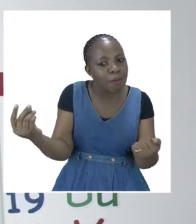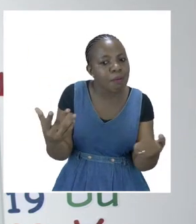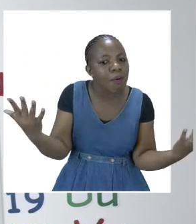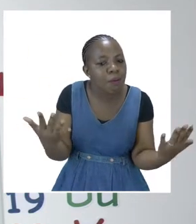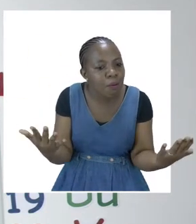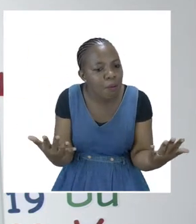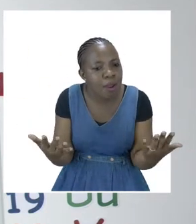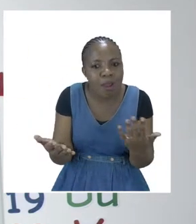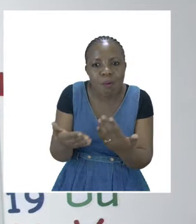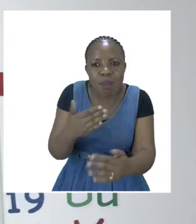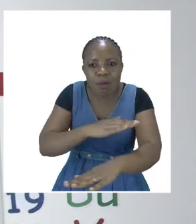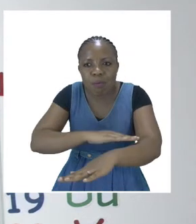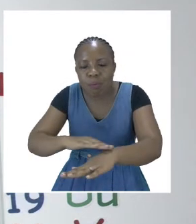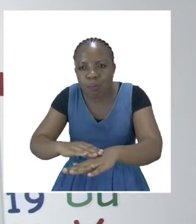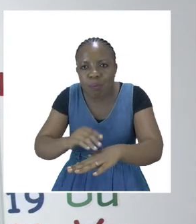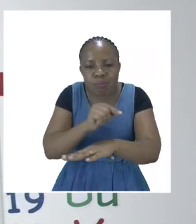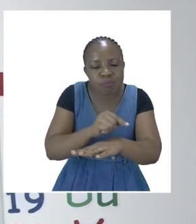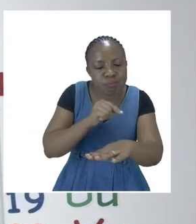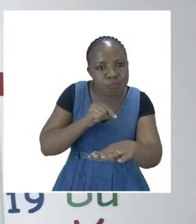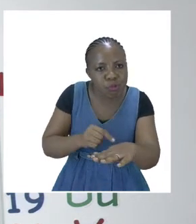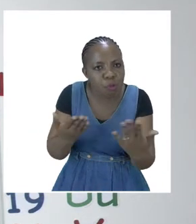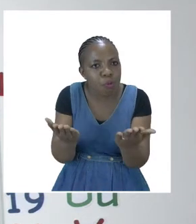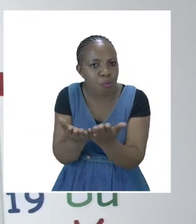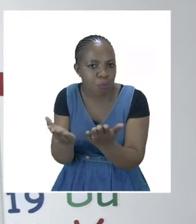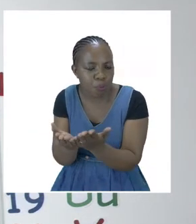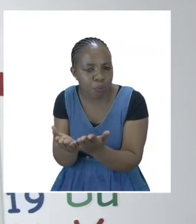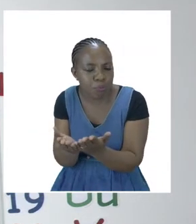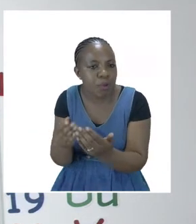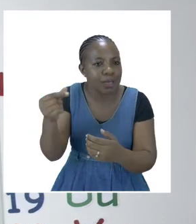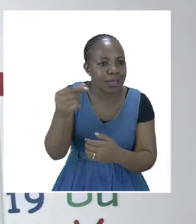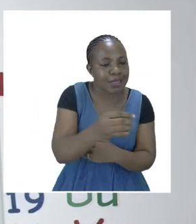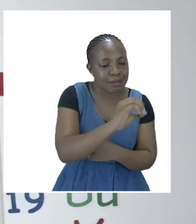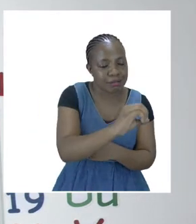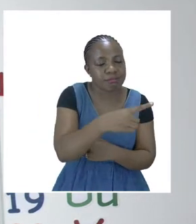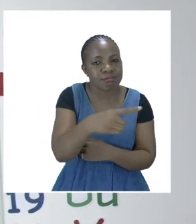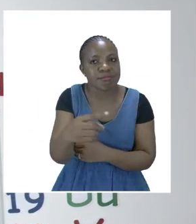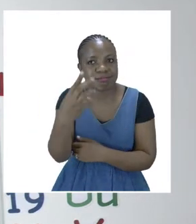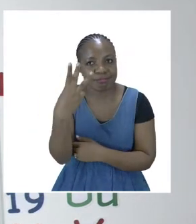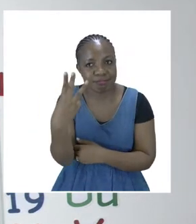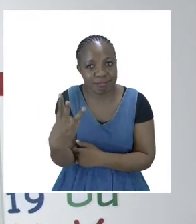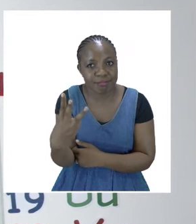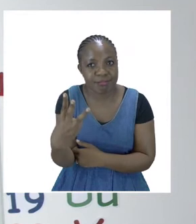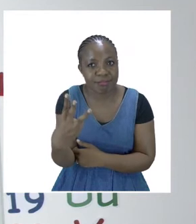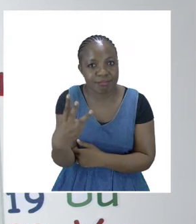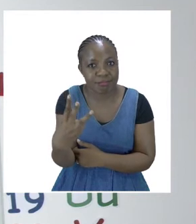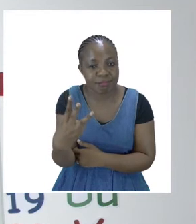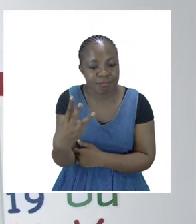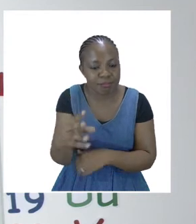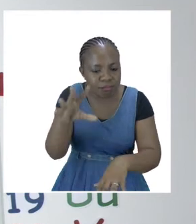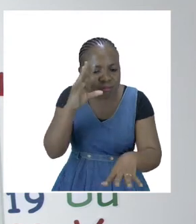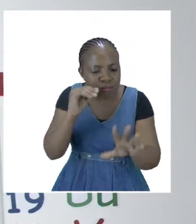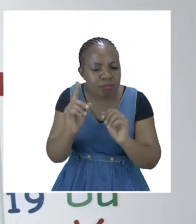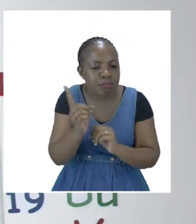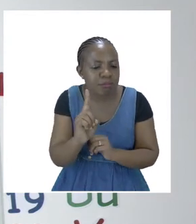to Thursday for pre-primary up until grade 3. The lessons are for listening